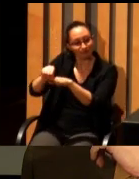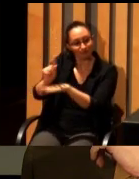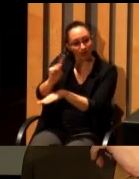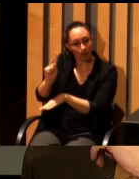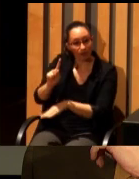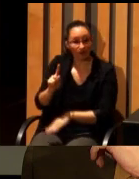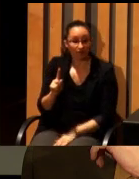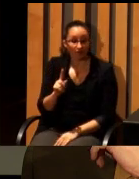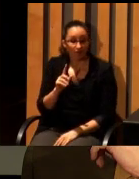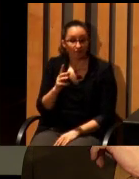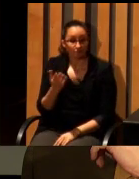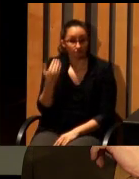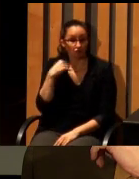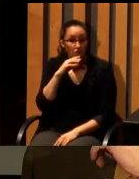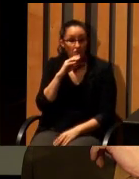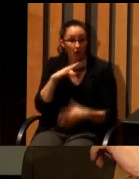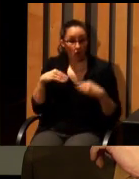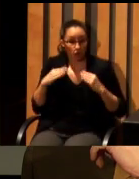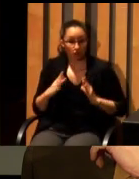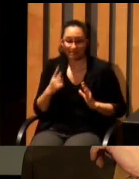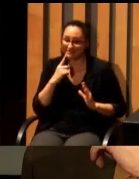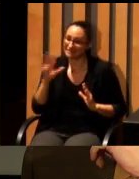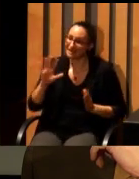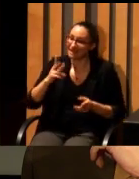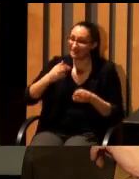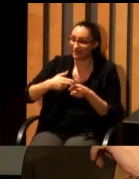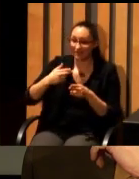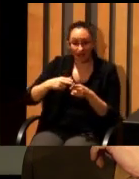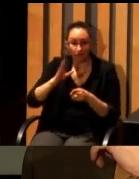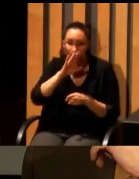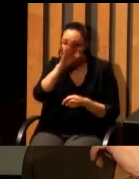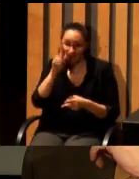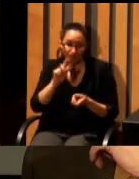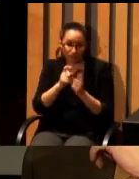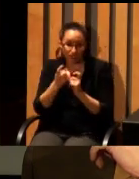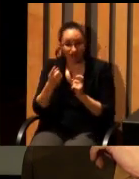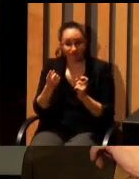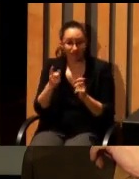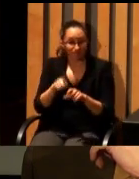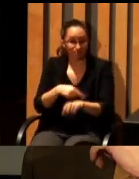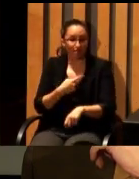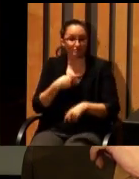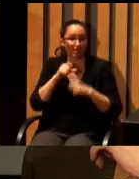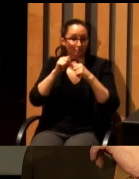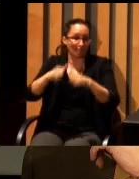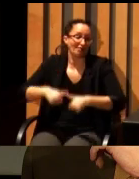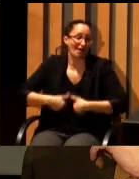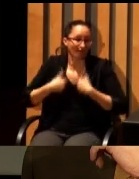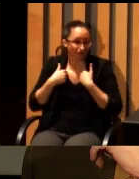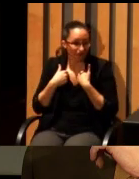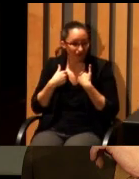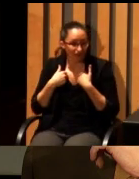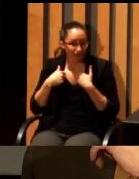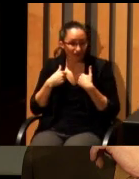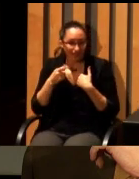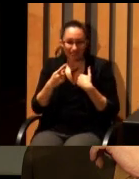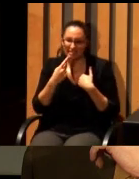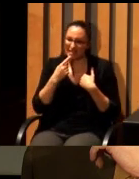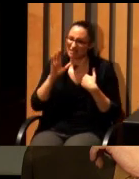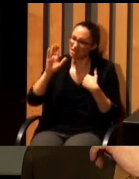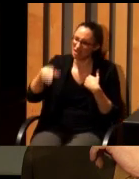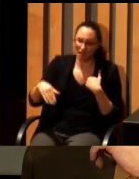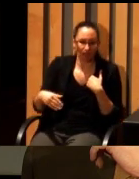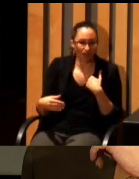owned the team, colorfully explained that the name would never change on his watch. He'd say, there's not a single